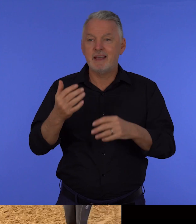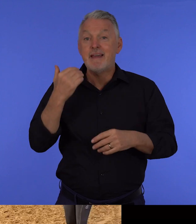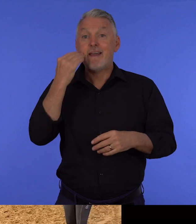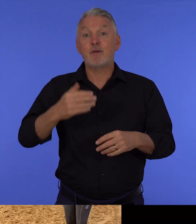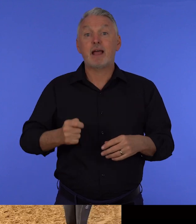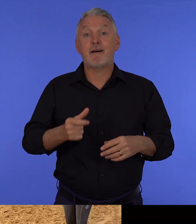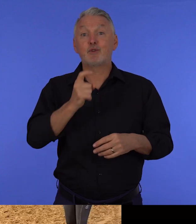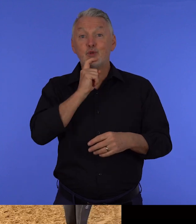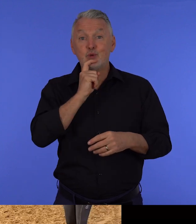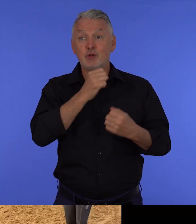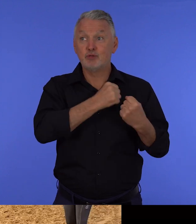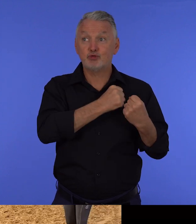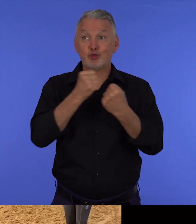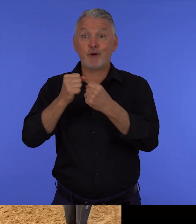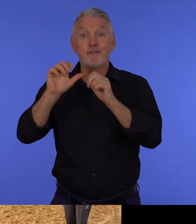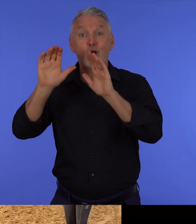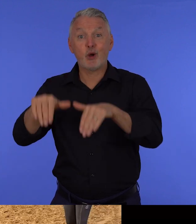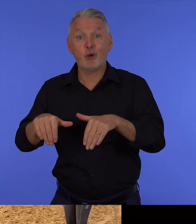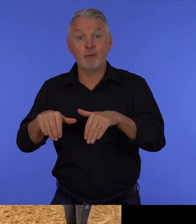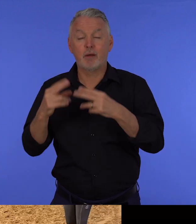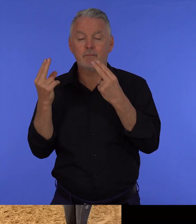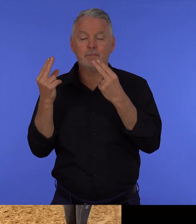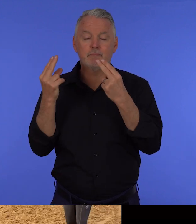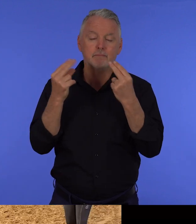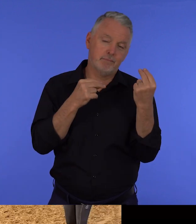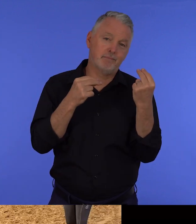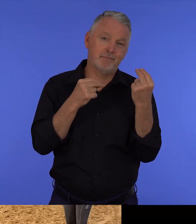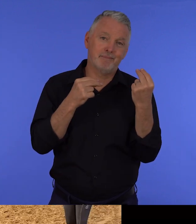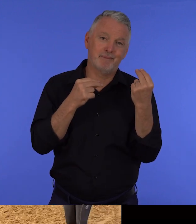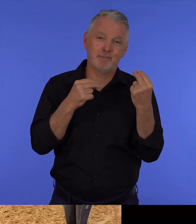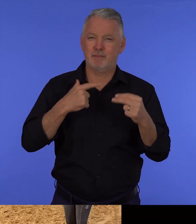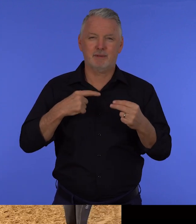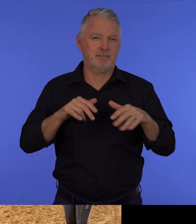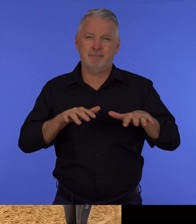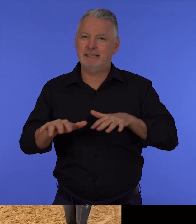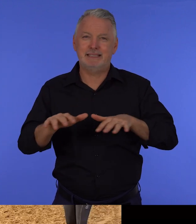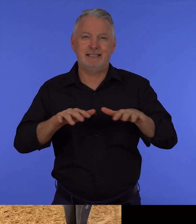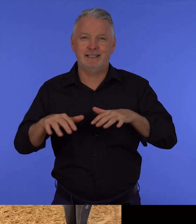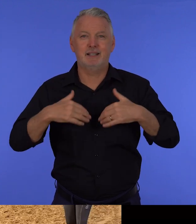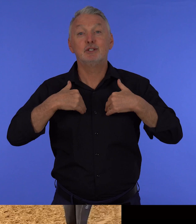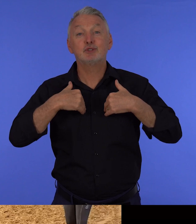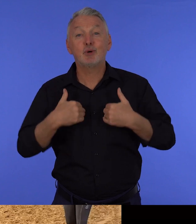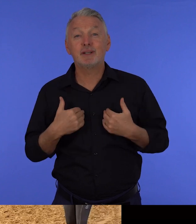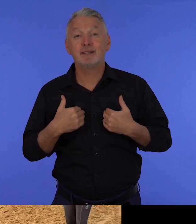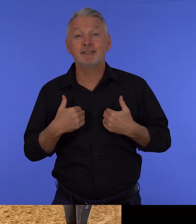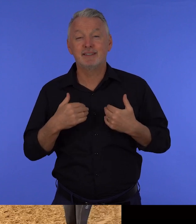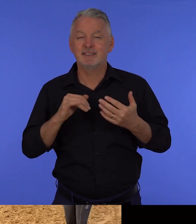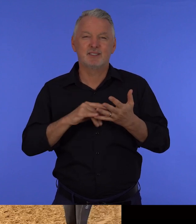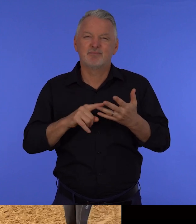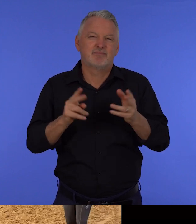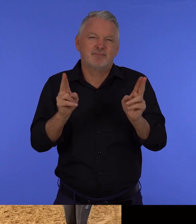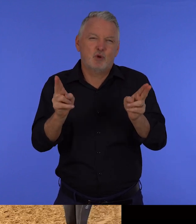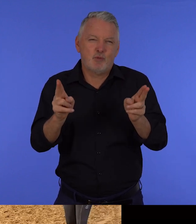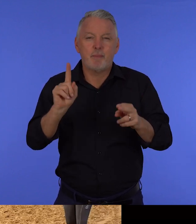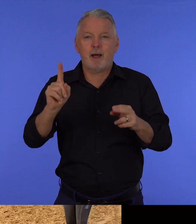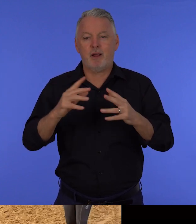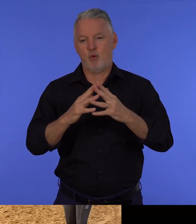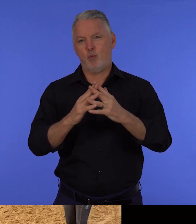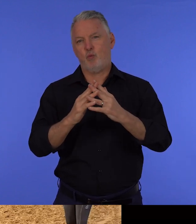ball. She also falls asleep in the car every afternoon coming home from it, because it's such a big day